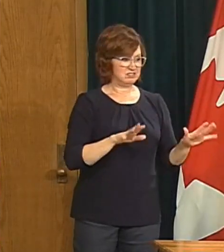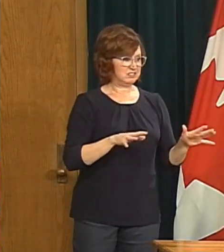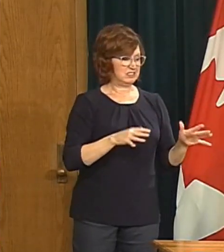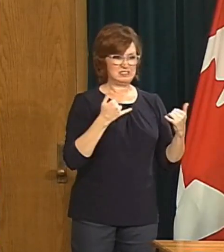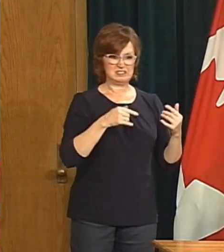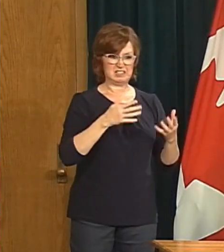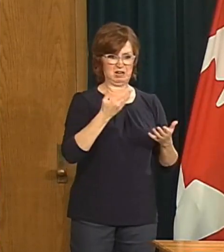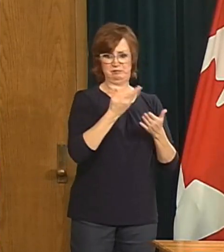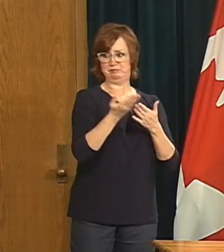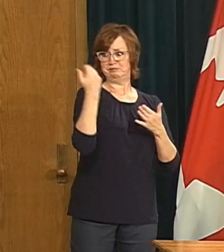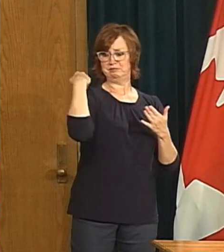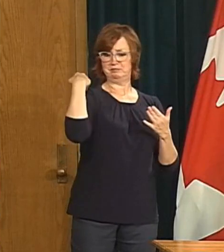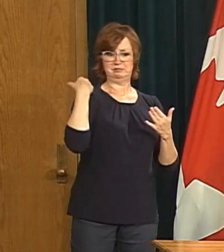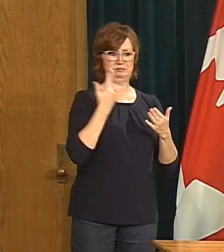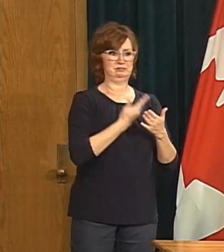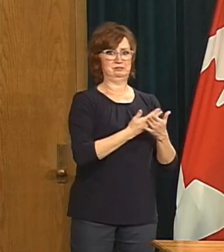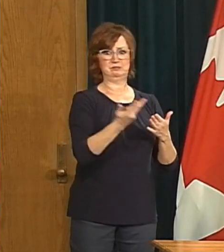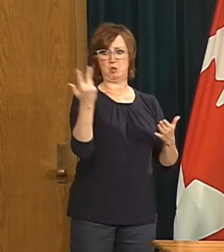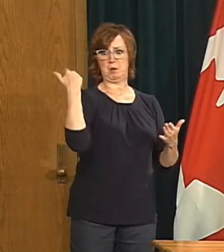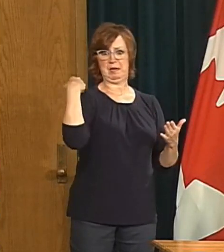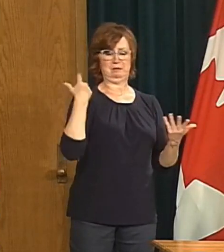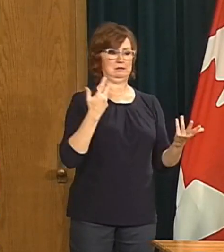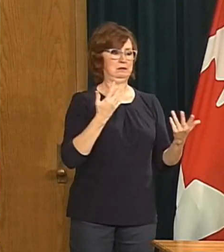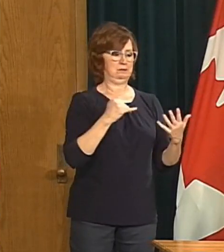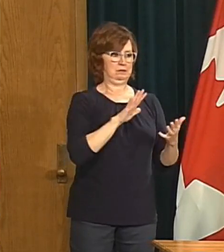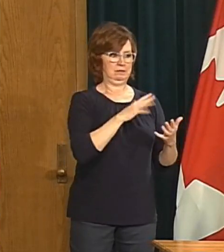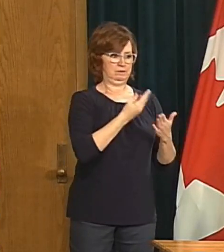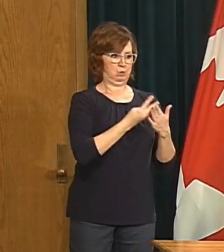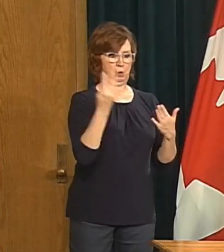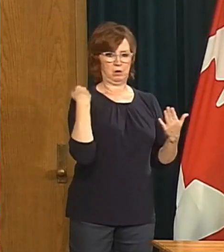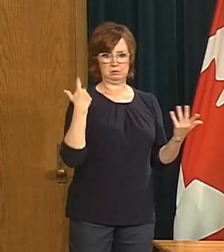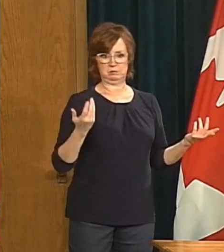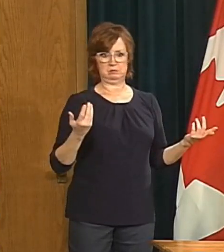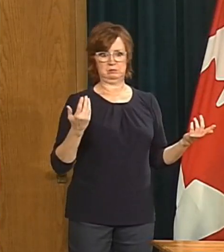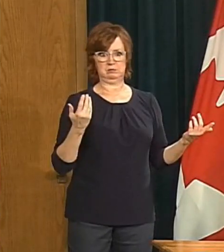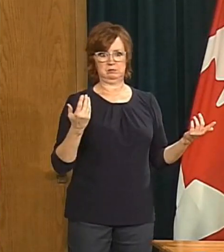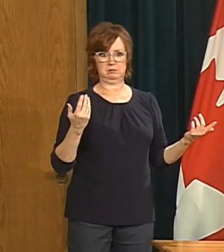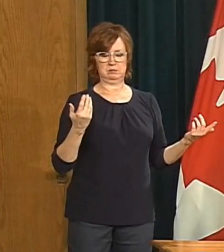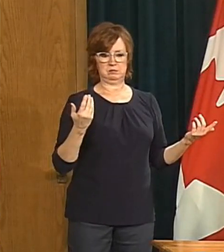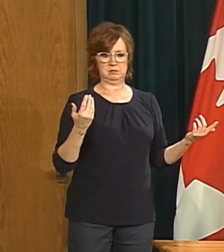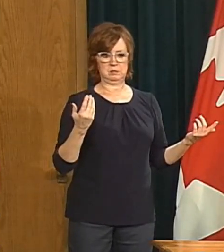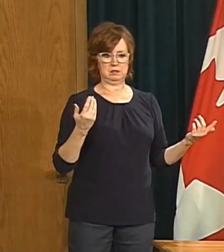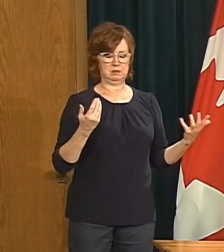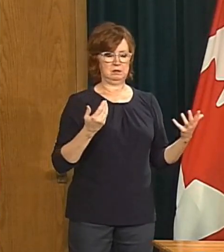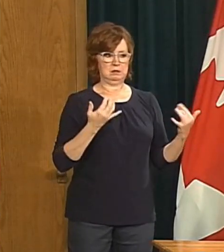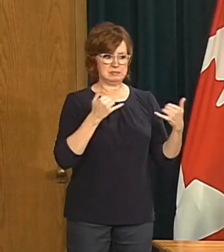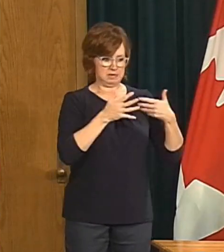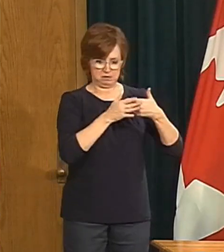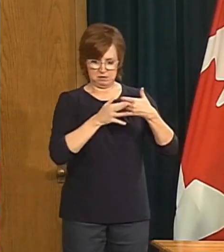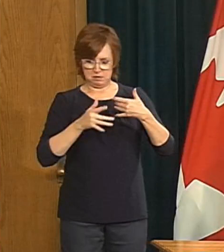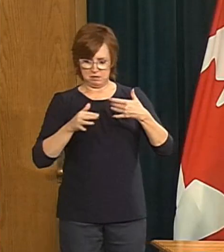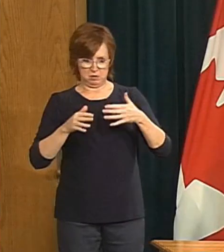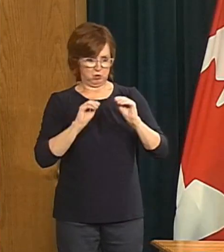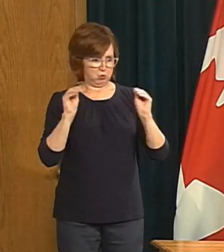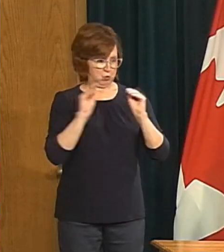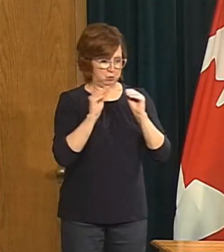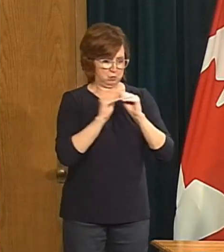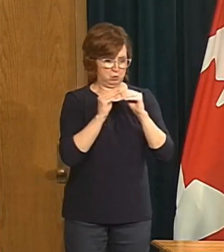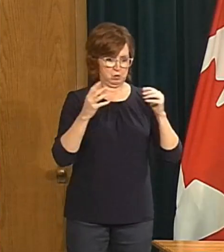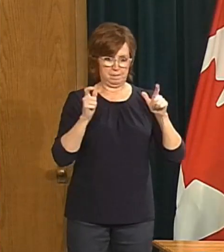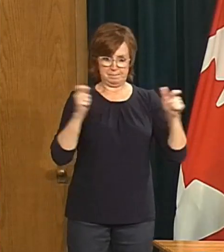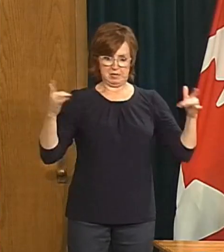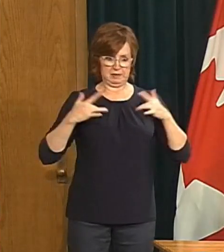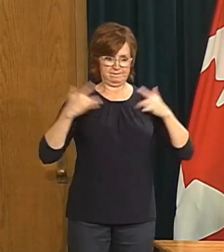in place. And as we move forward through the weeks and months ahead, we are hopeful that we can continue to see what we